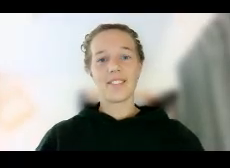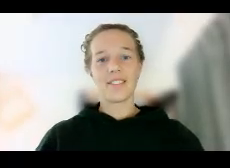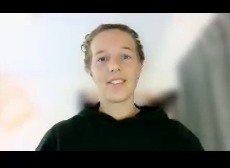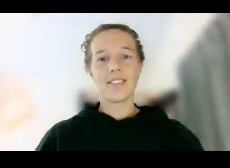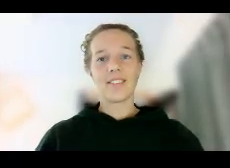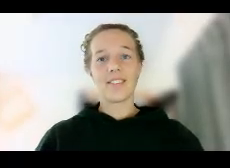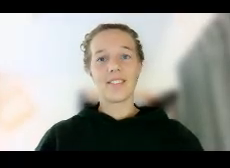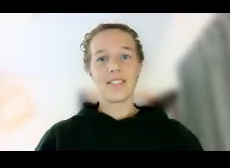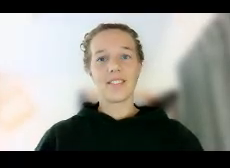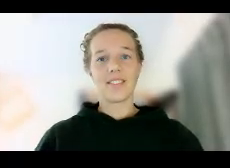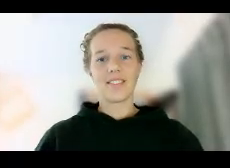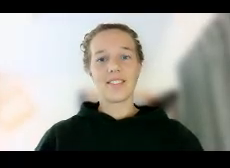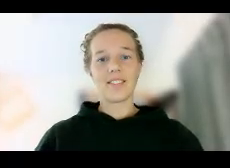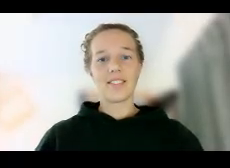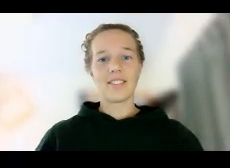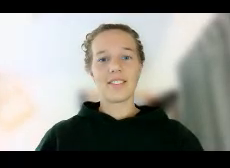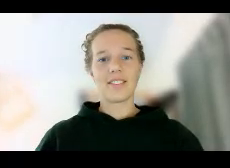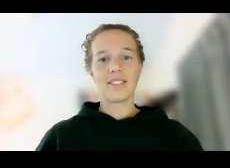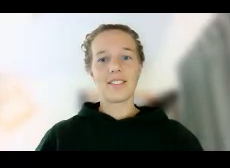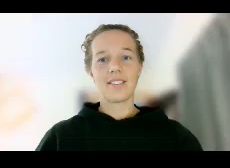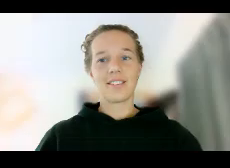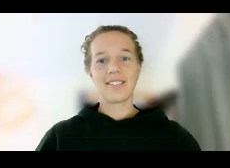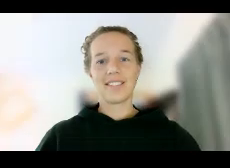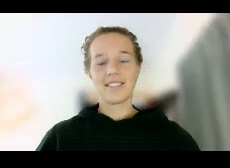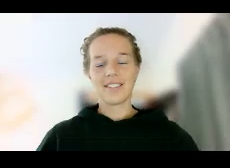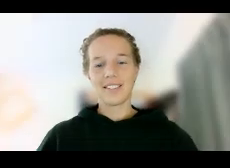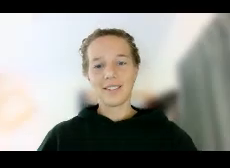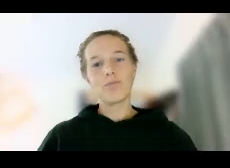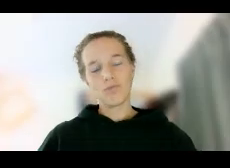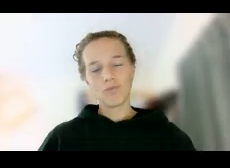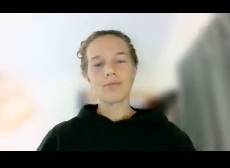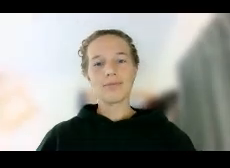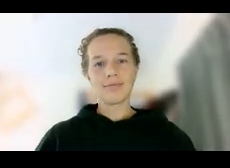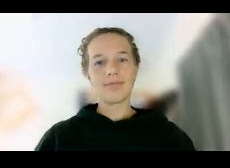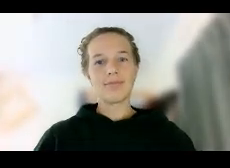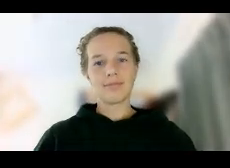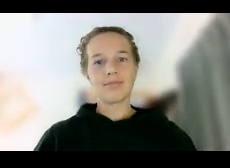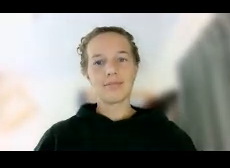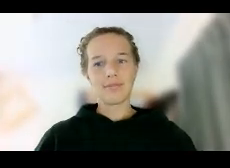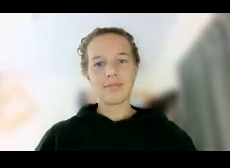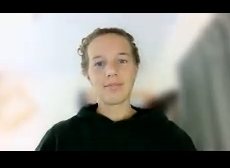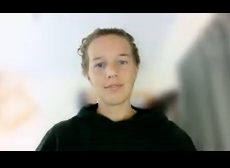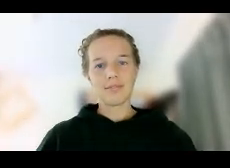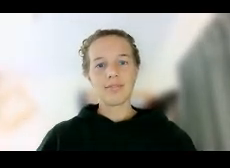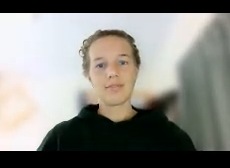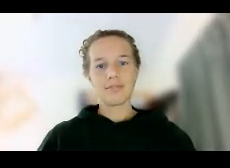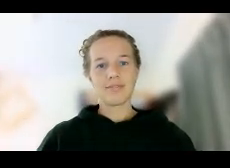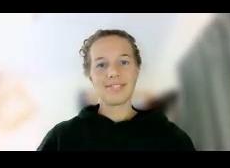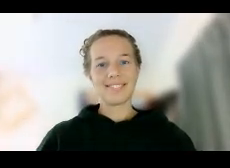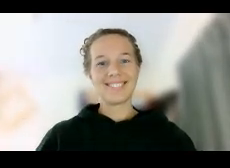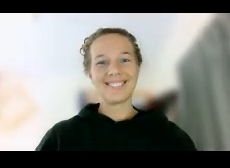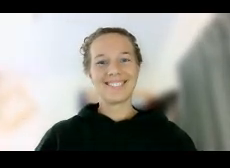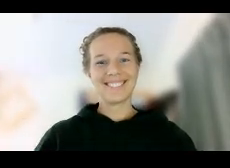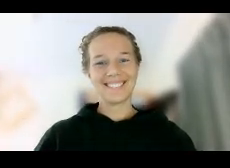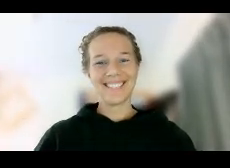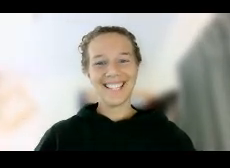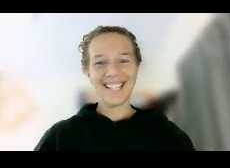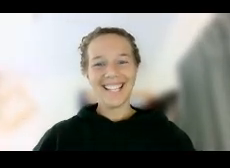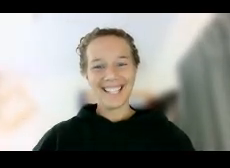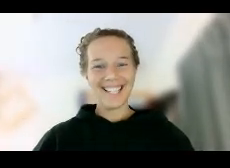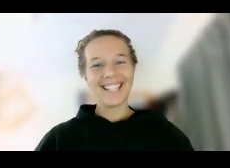that way, that like the squishies are kind of low energy, there's not a lot to them, but the crunchies, there's a lot more going on there in terms of nutrients and fats.